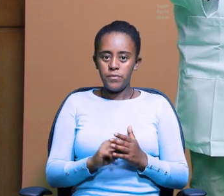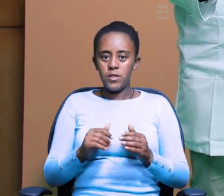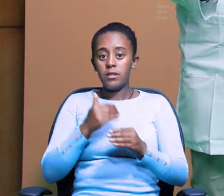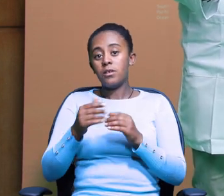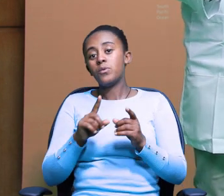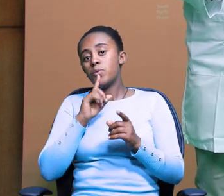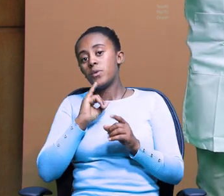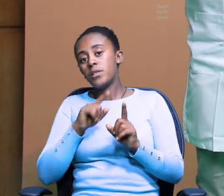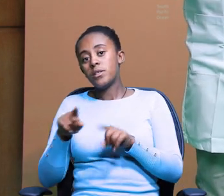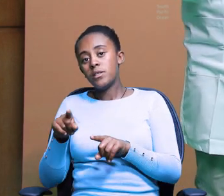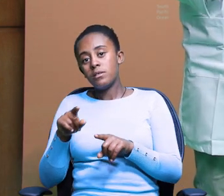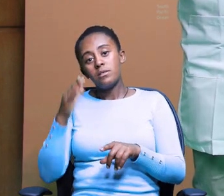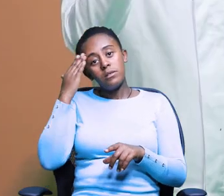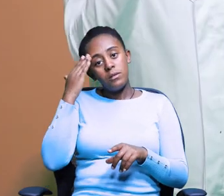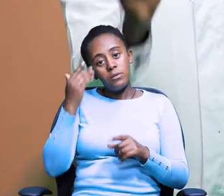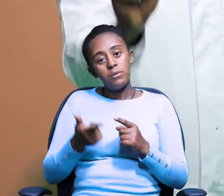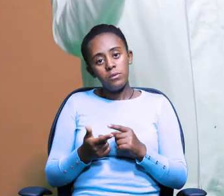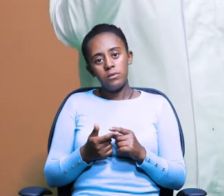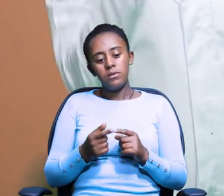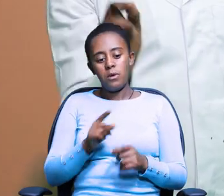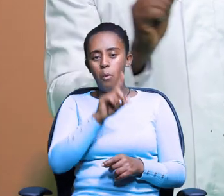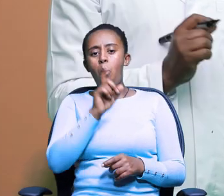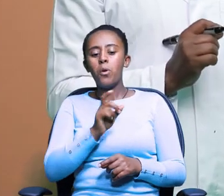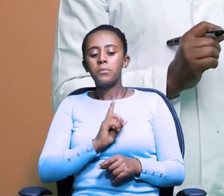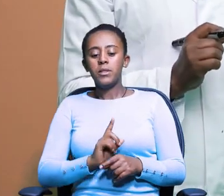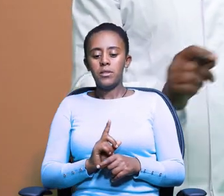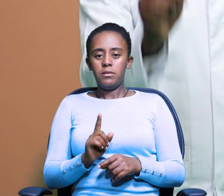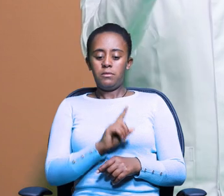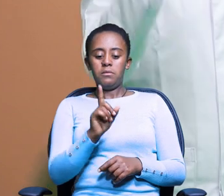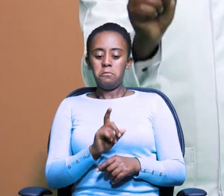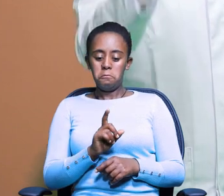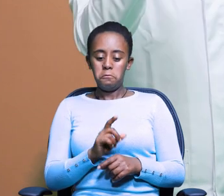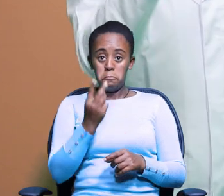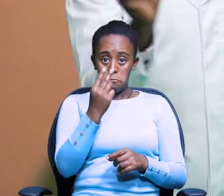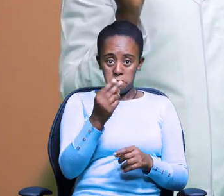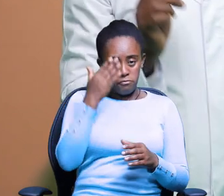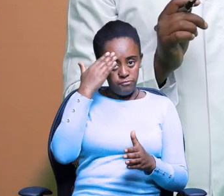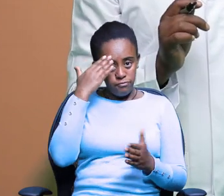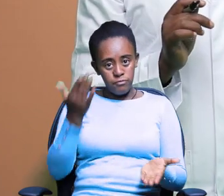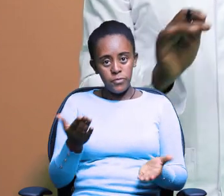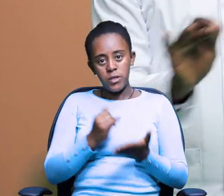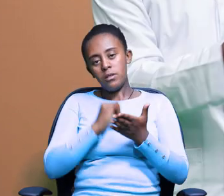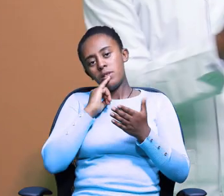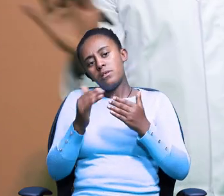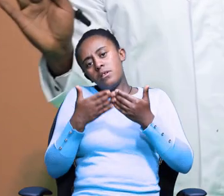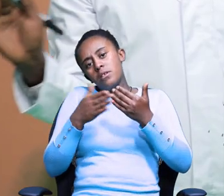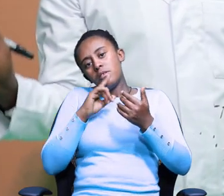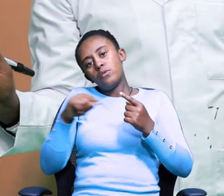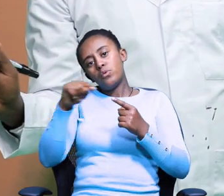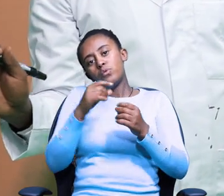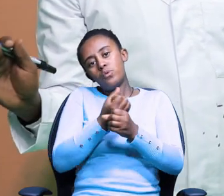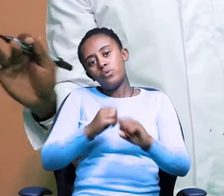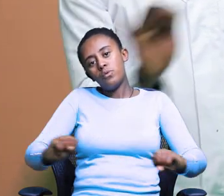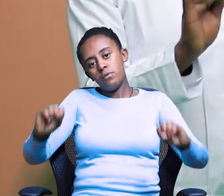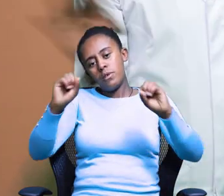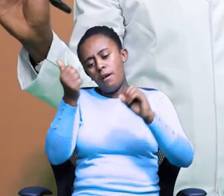next one is to know what is required. If you know these two things, it is easy to